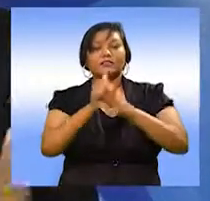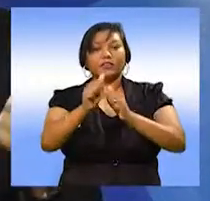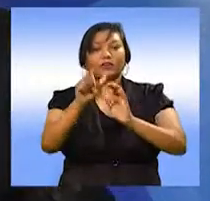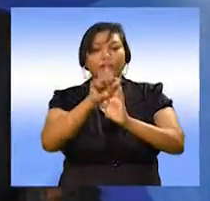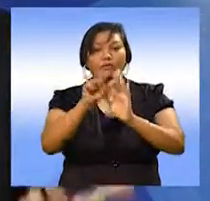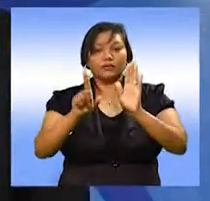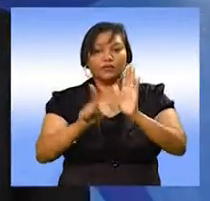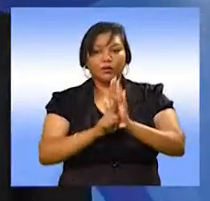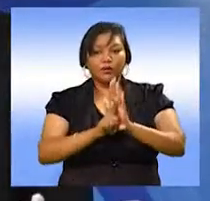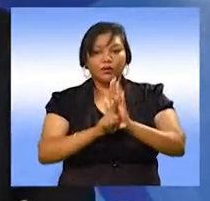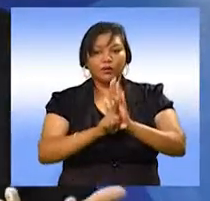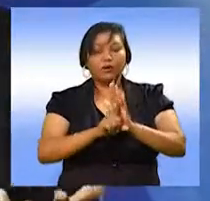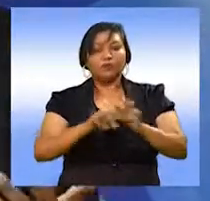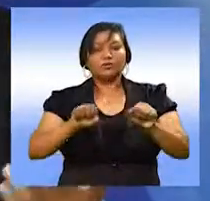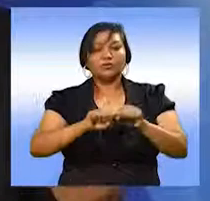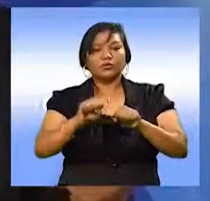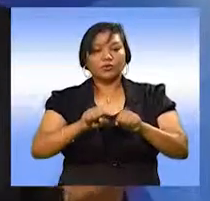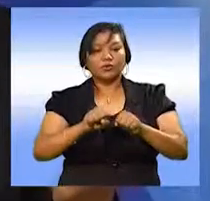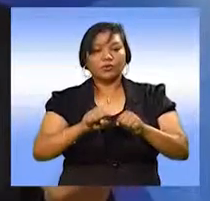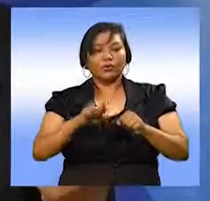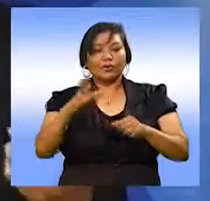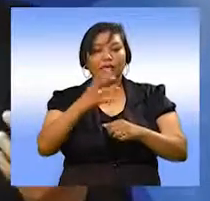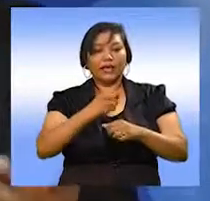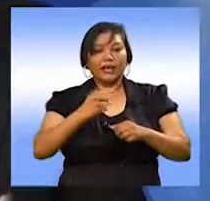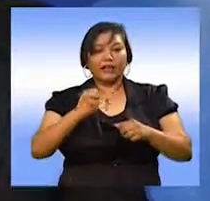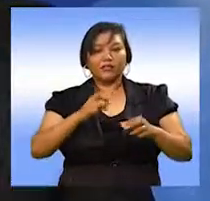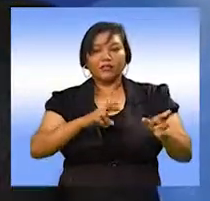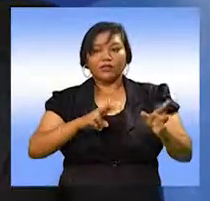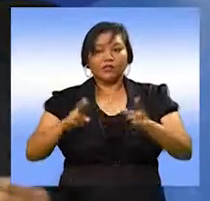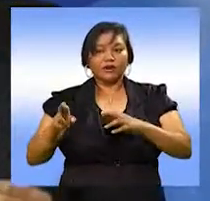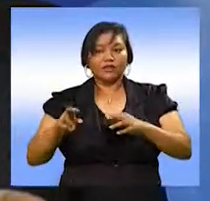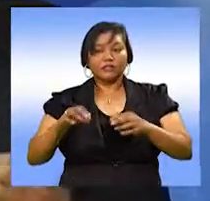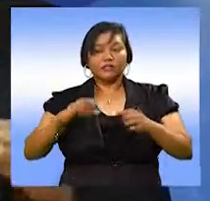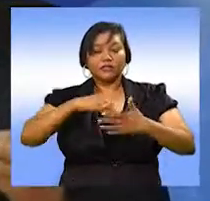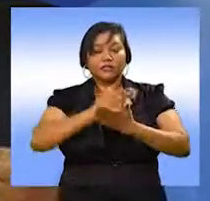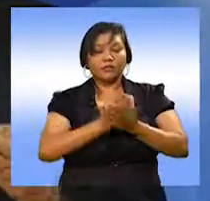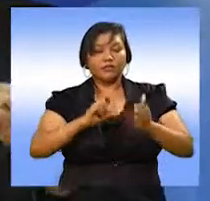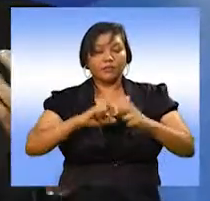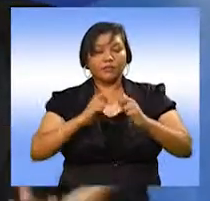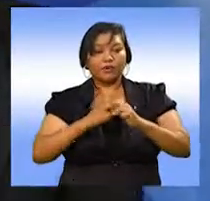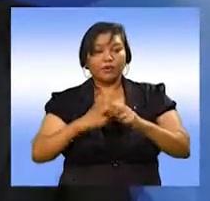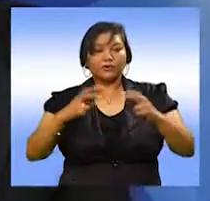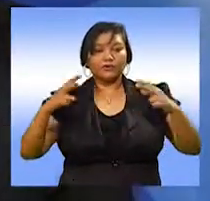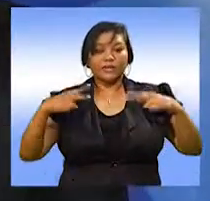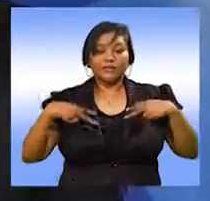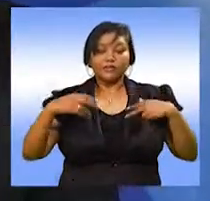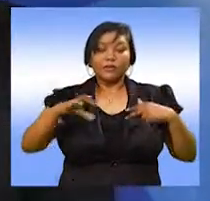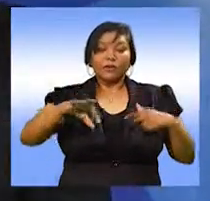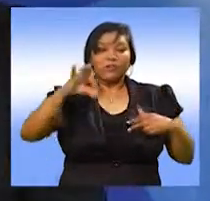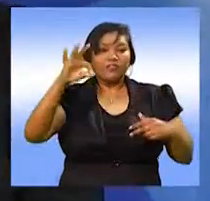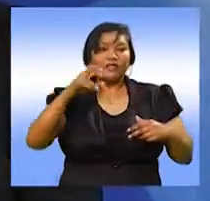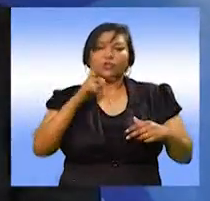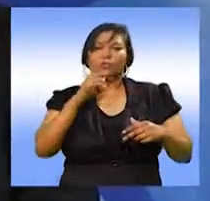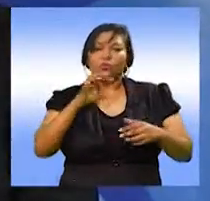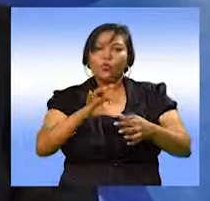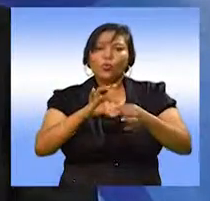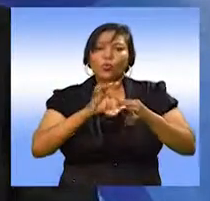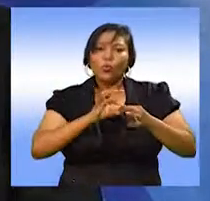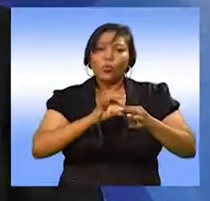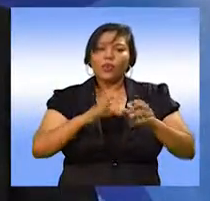properly authorized. There have been a lot of issues in relation to the identification